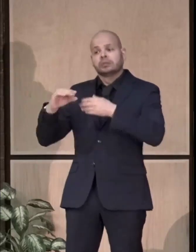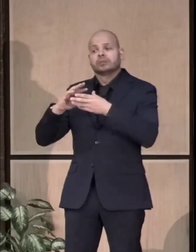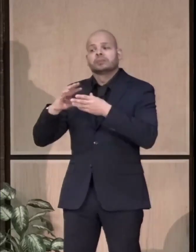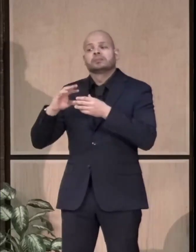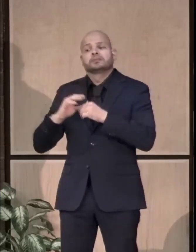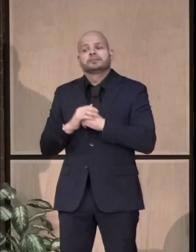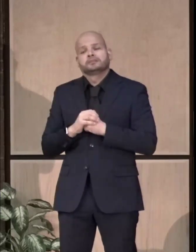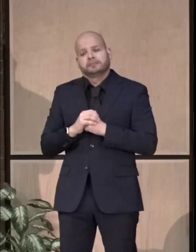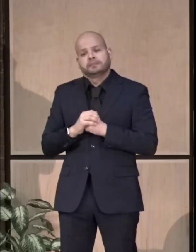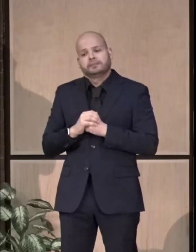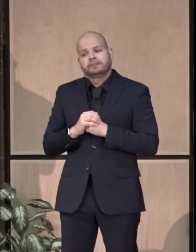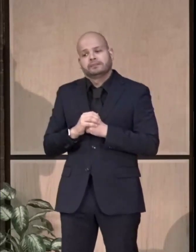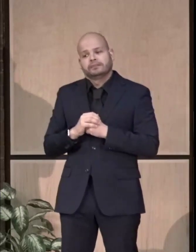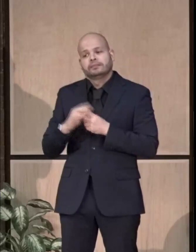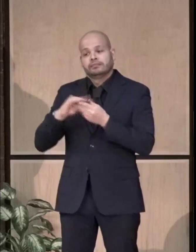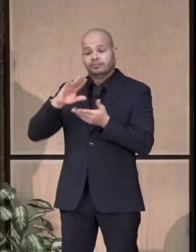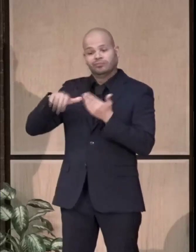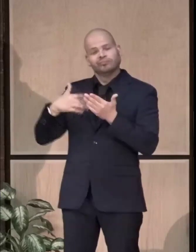he'd signed a 72-hour, so